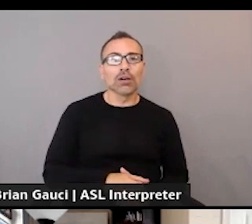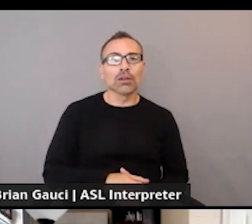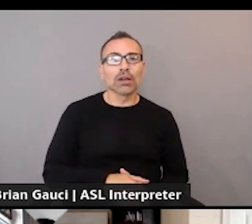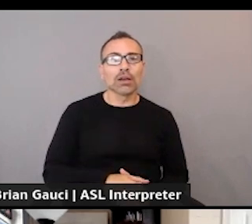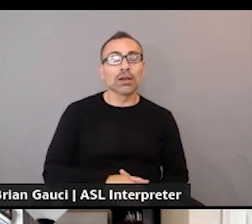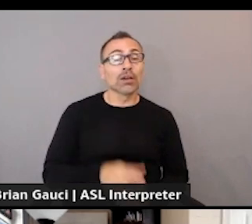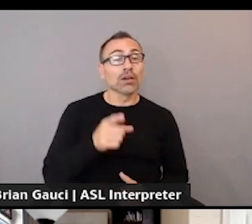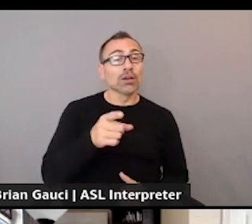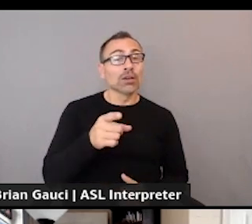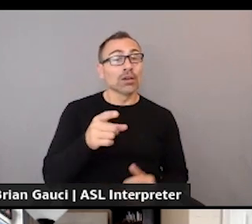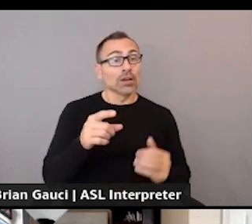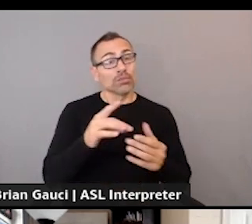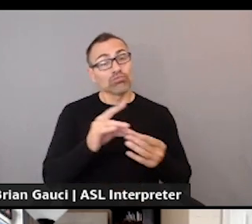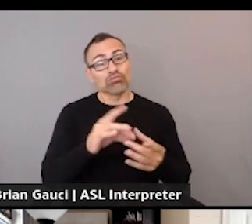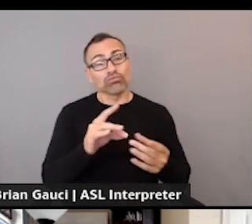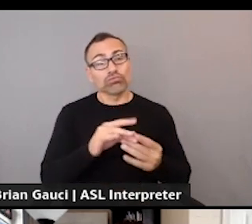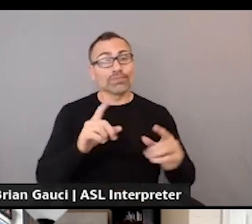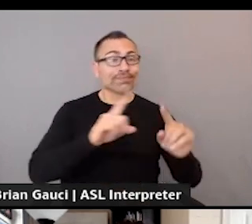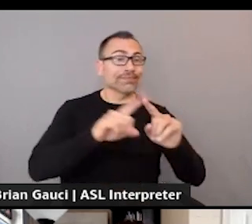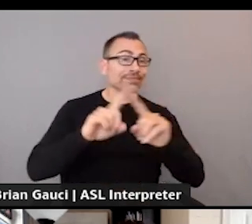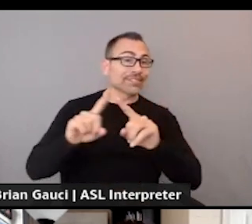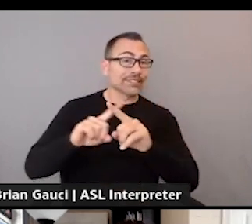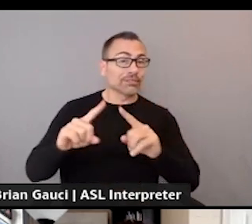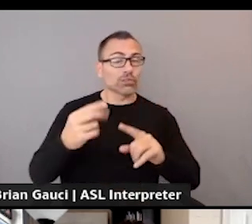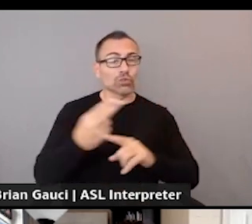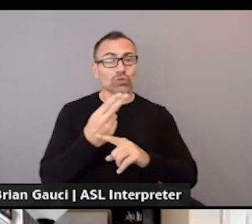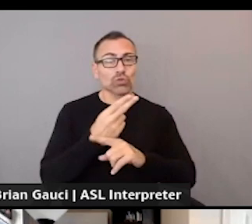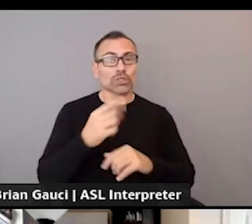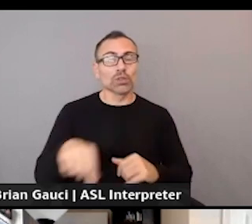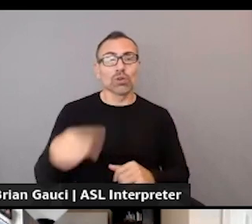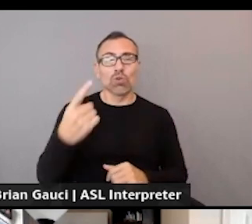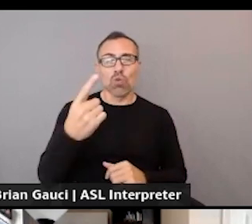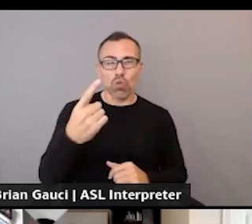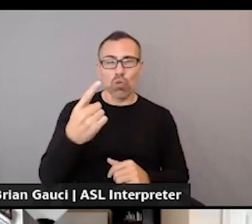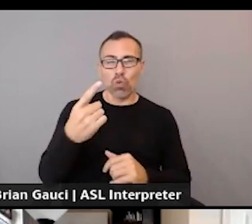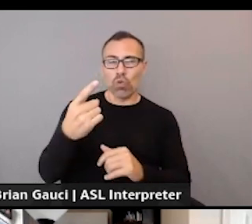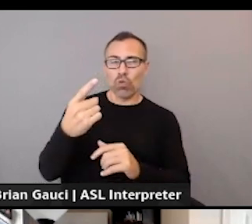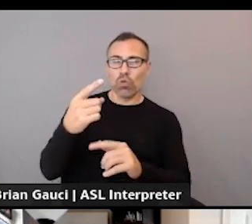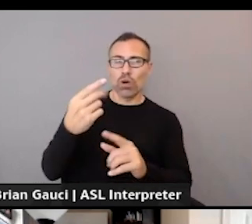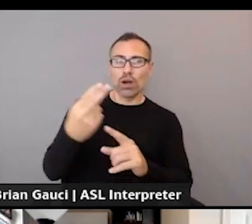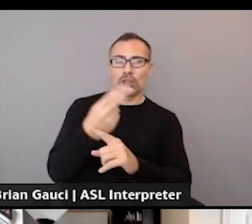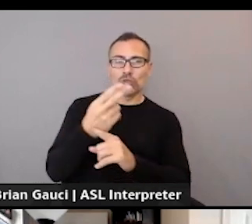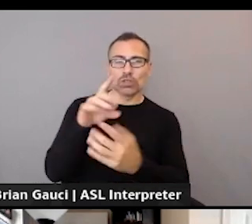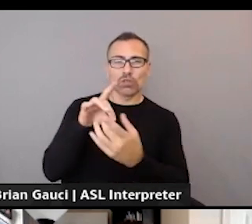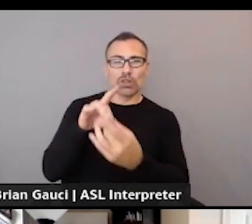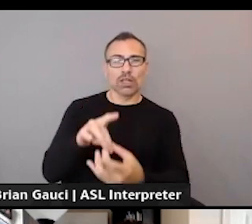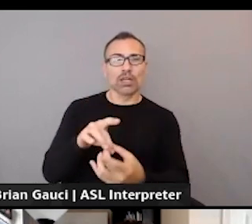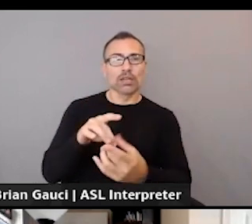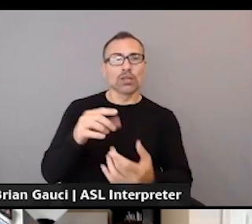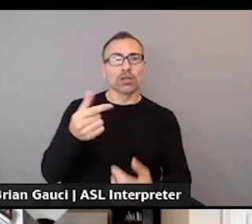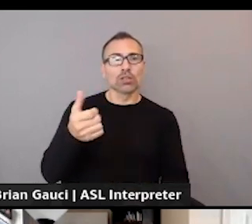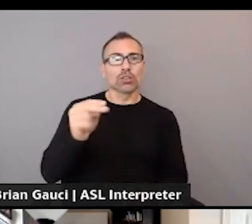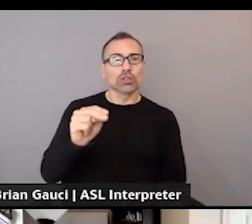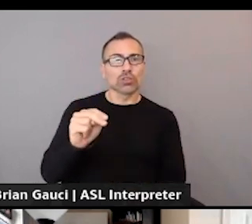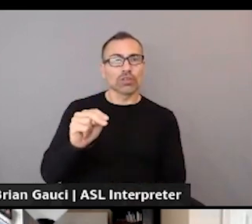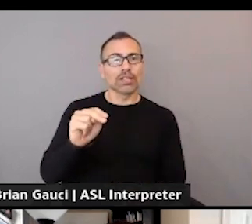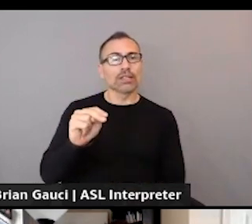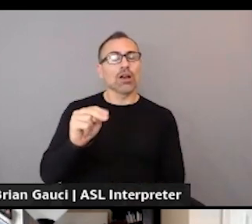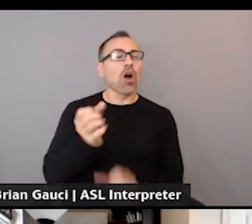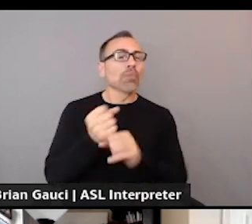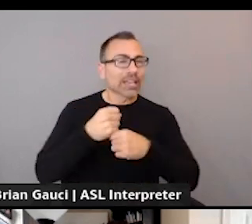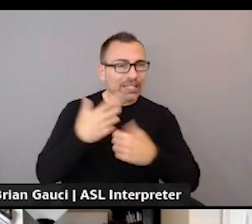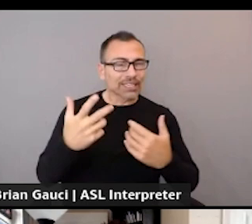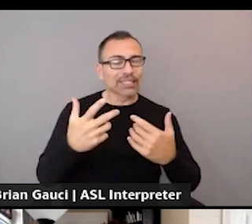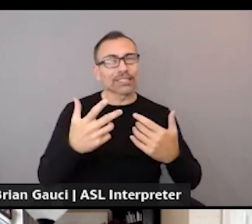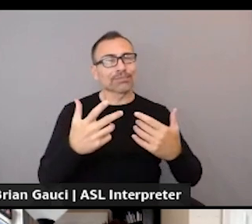about different use cases. One category of use case is related to generating text or summarizing text,